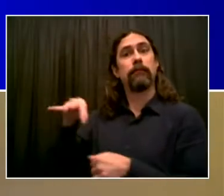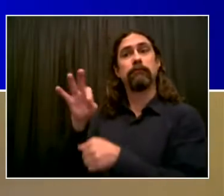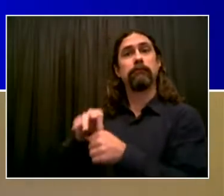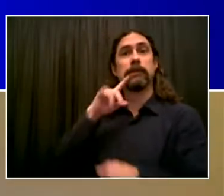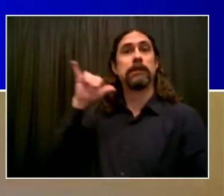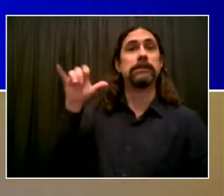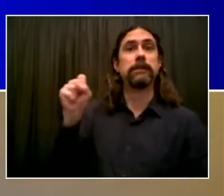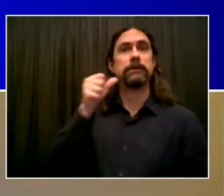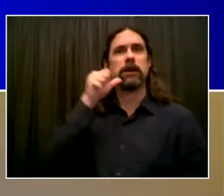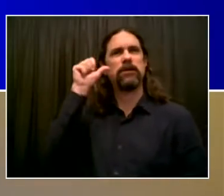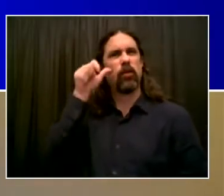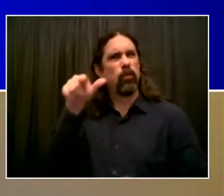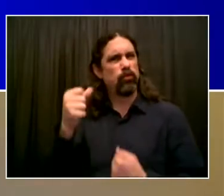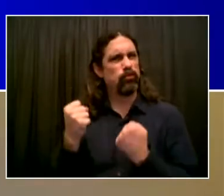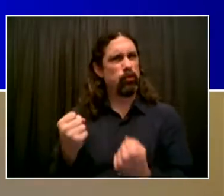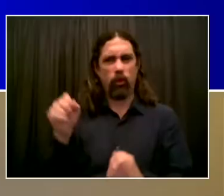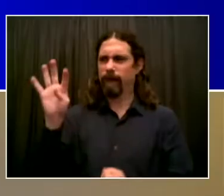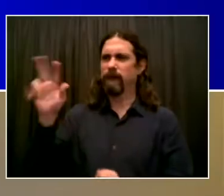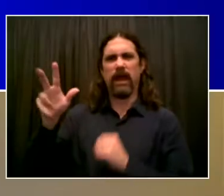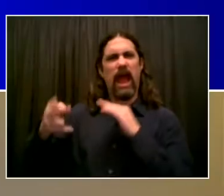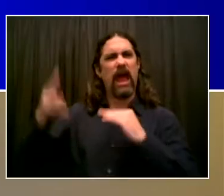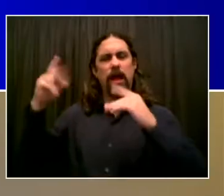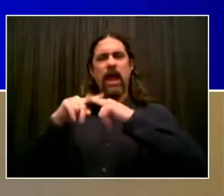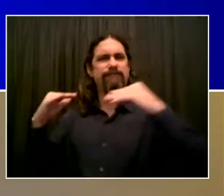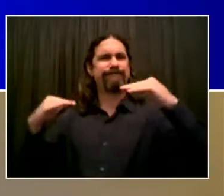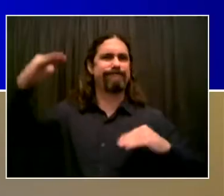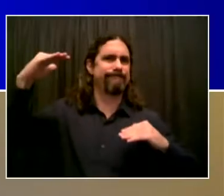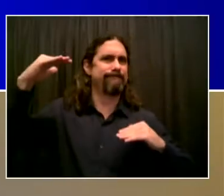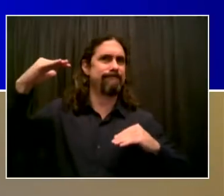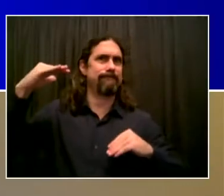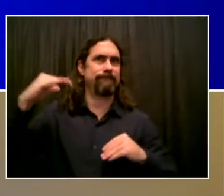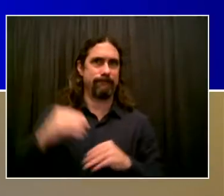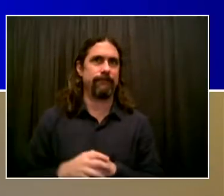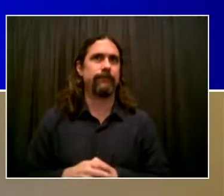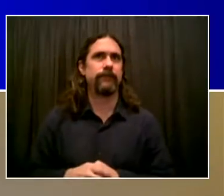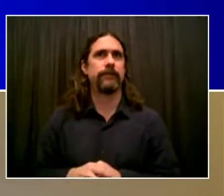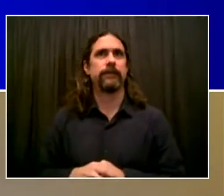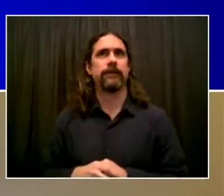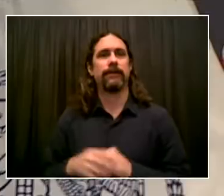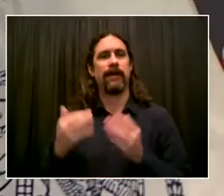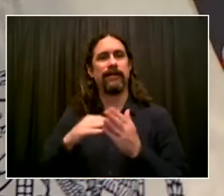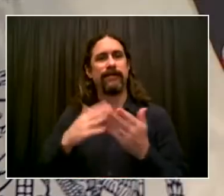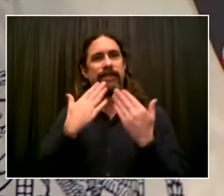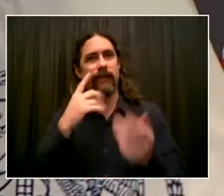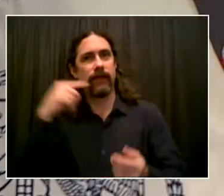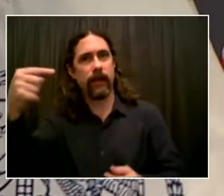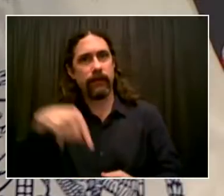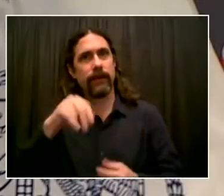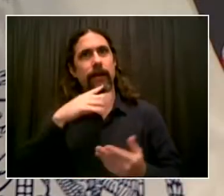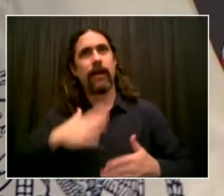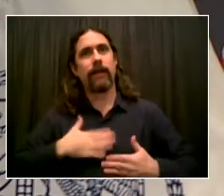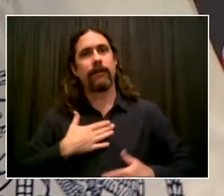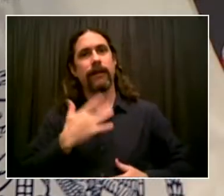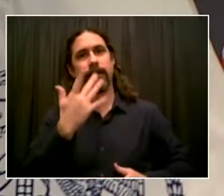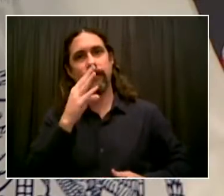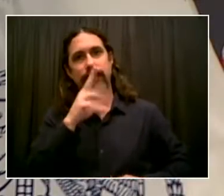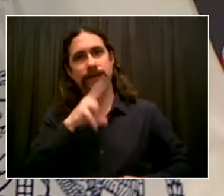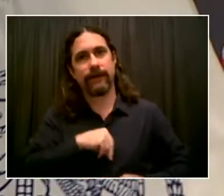this process, and a very happy Thanksgiving to you and your family. Thank you. Everyone, a lot of folks showed